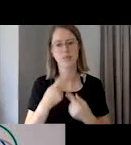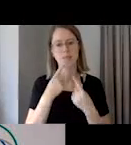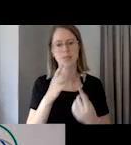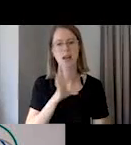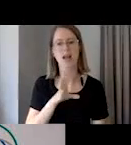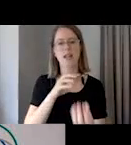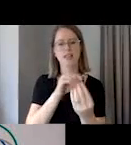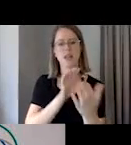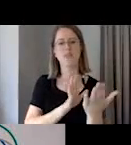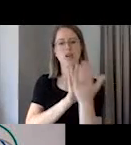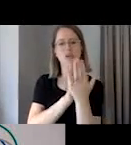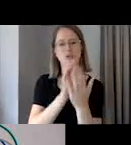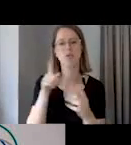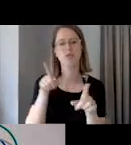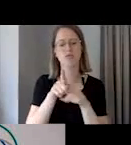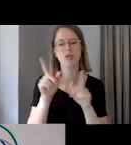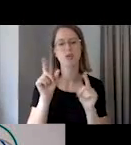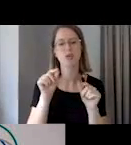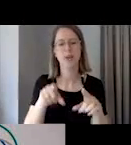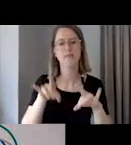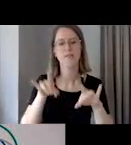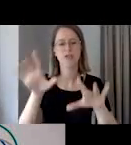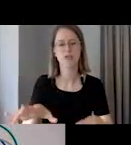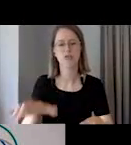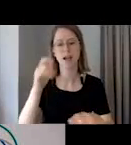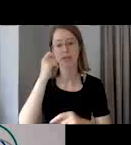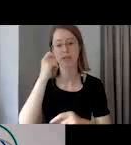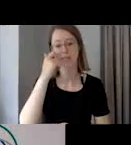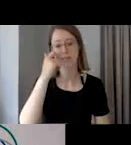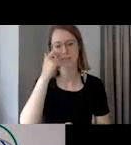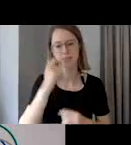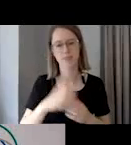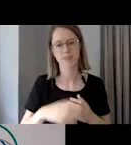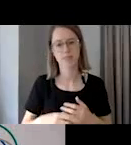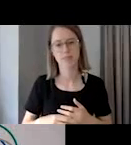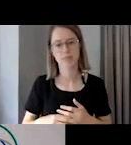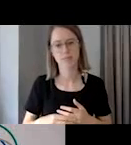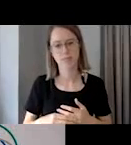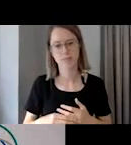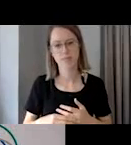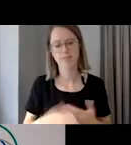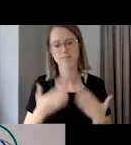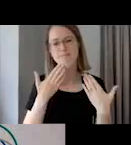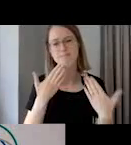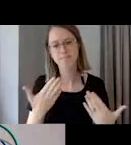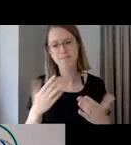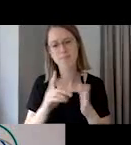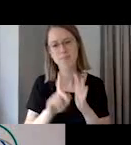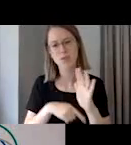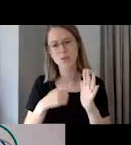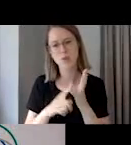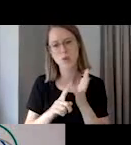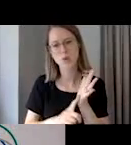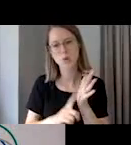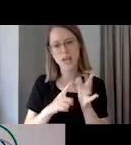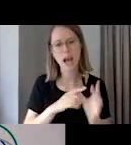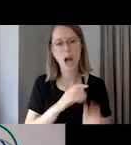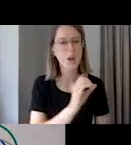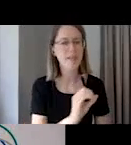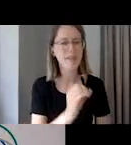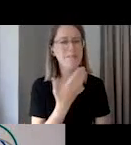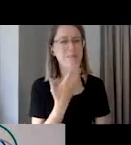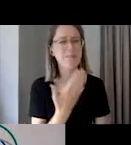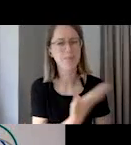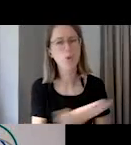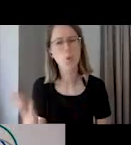approach, which is what we've tried to do in Australia. And again, thank you very much, Julia and Olivia and all of